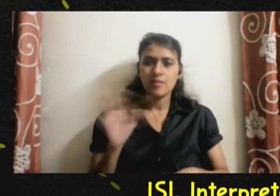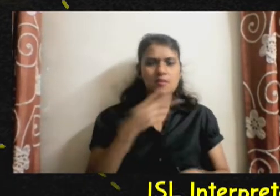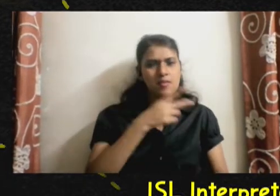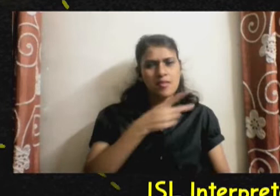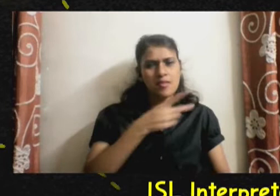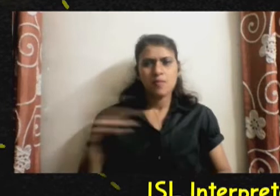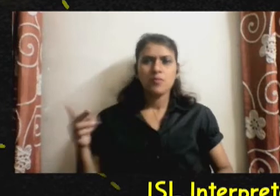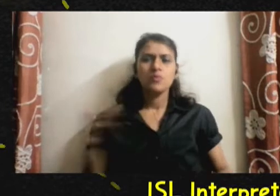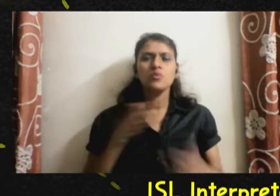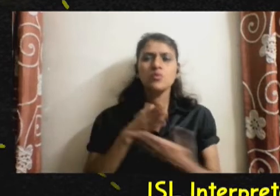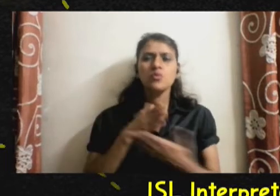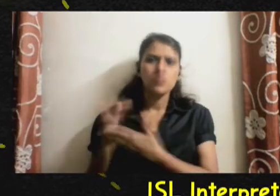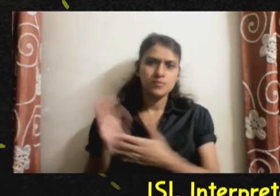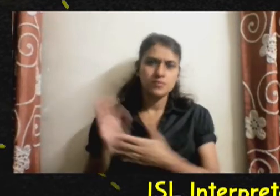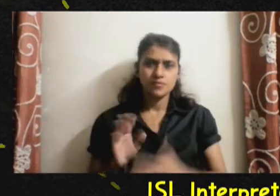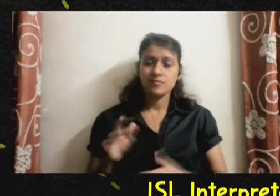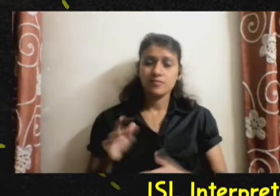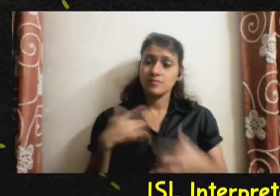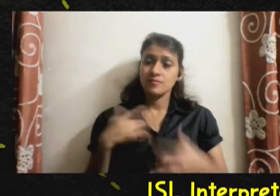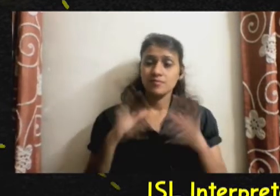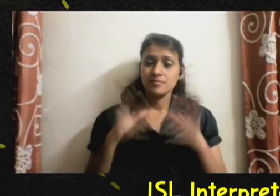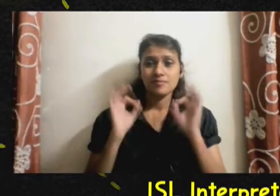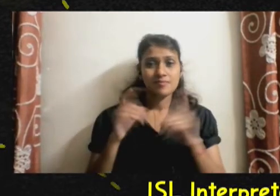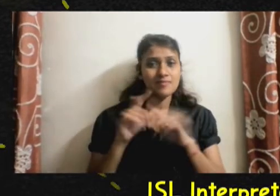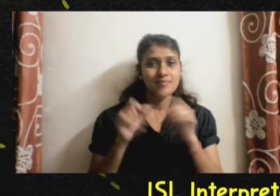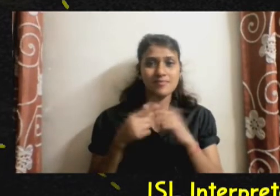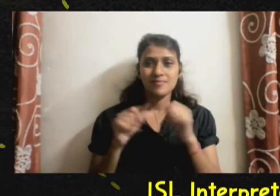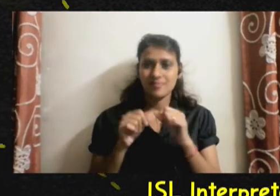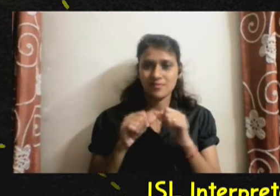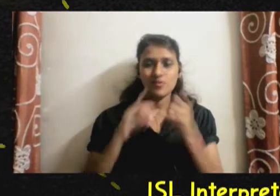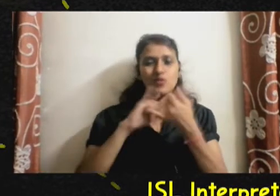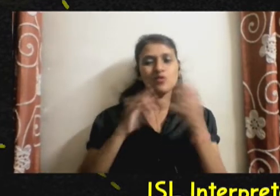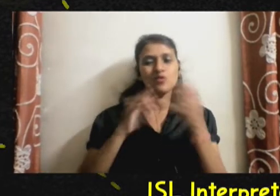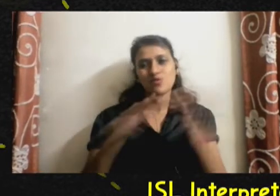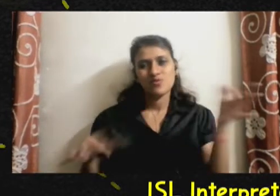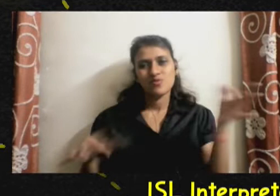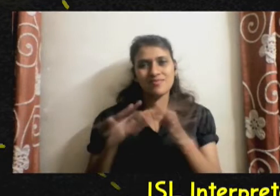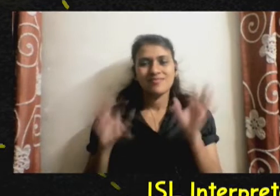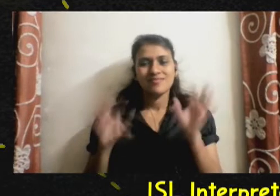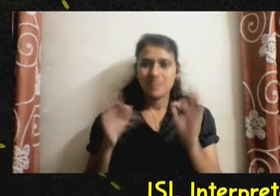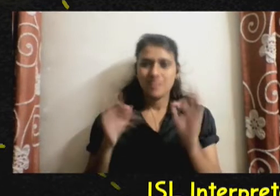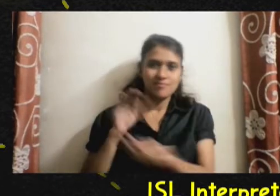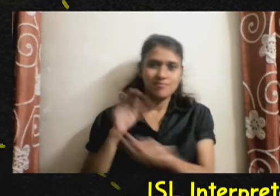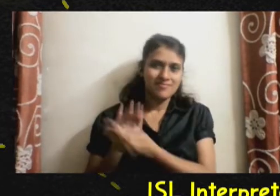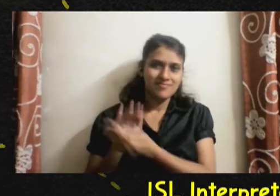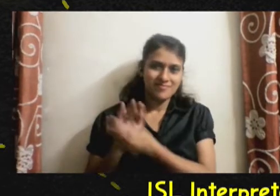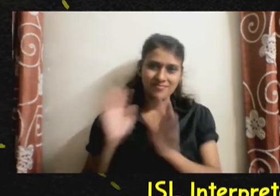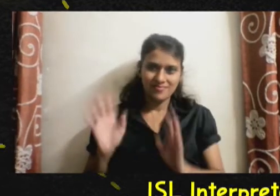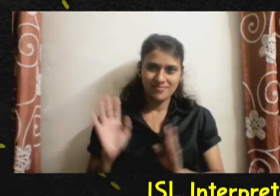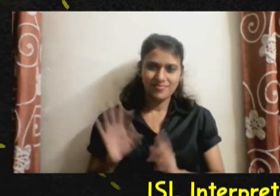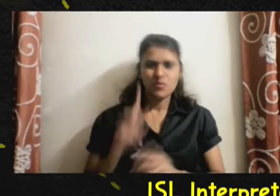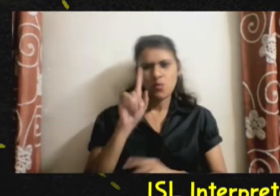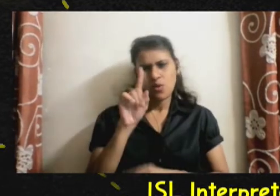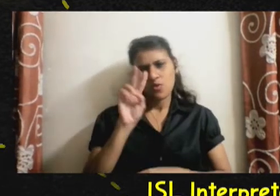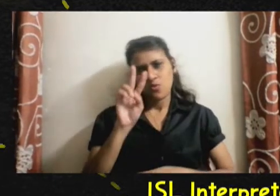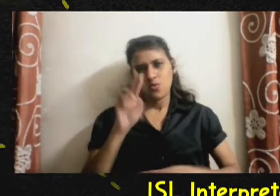in that sense? So I have a pleasurable data story that I will save for later. I'm going to pause now to take one or two questions,